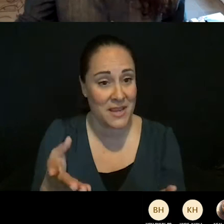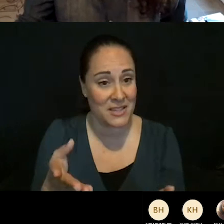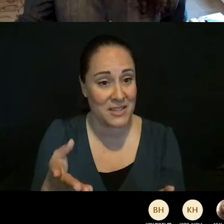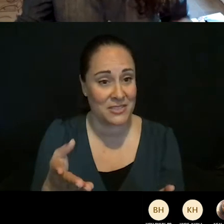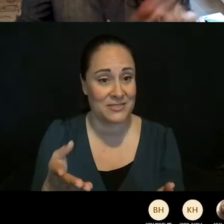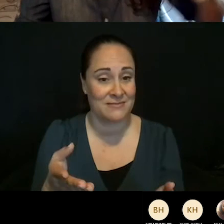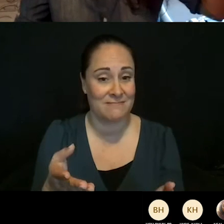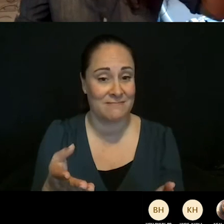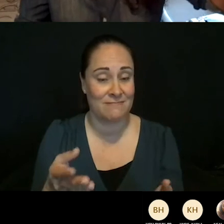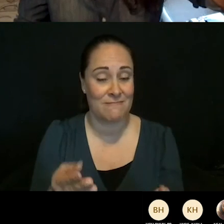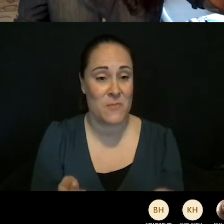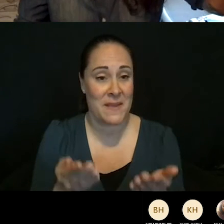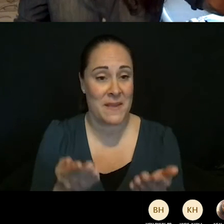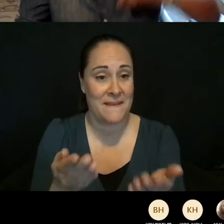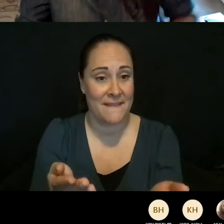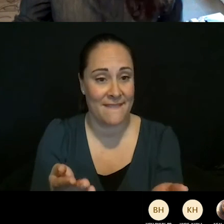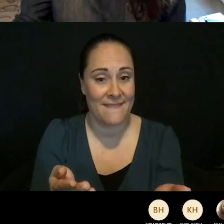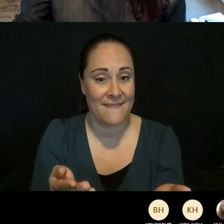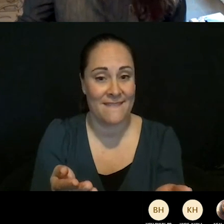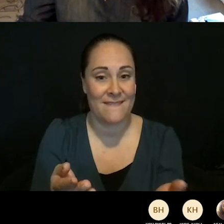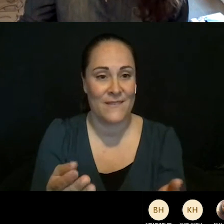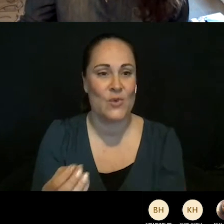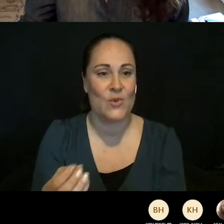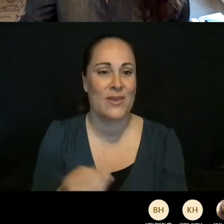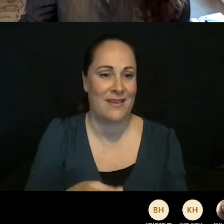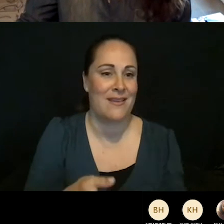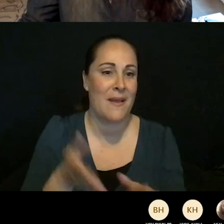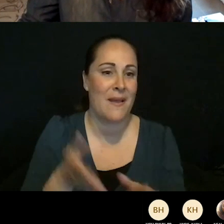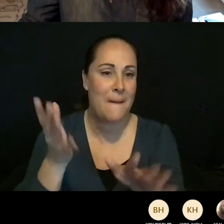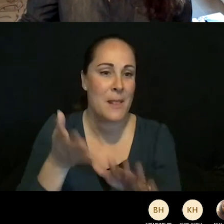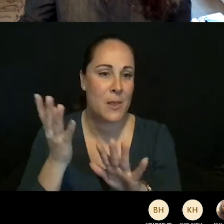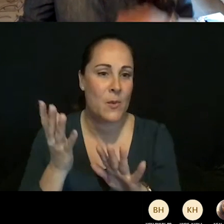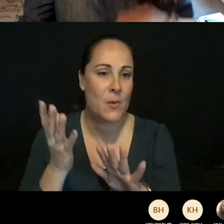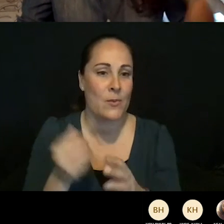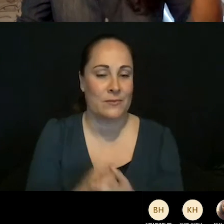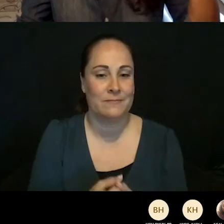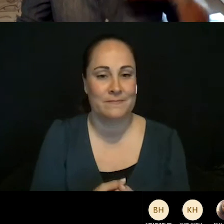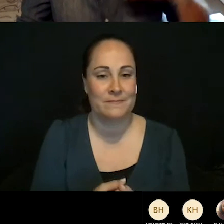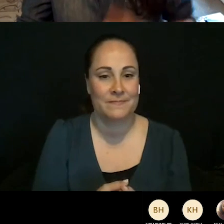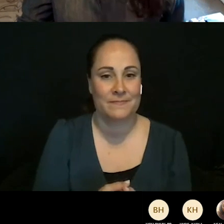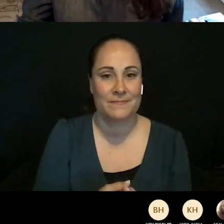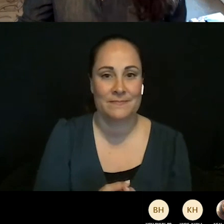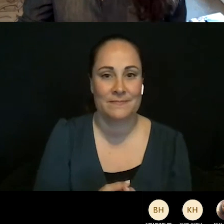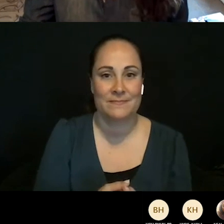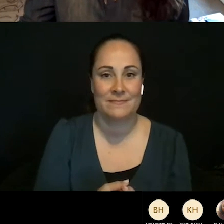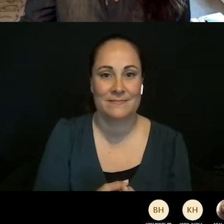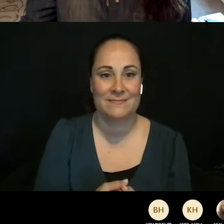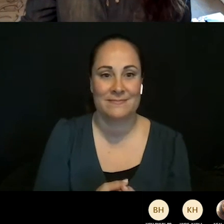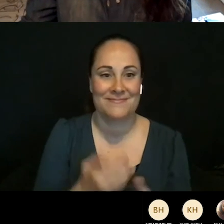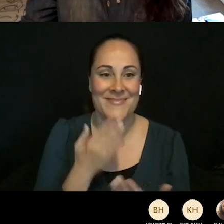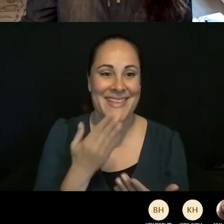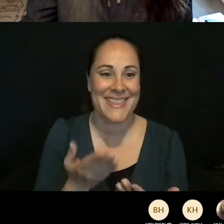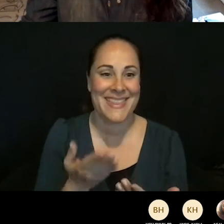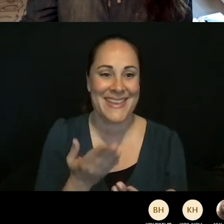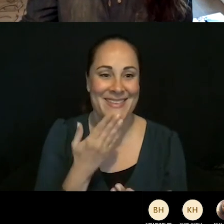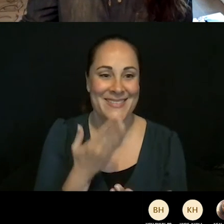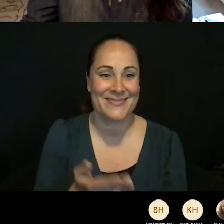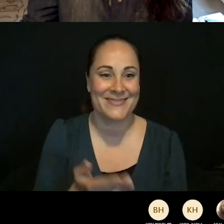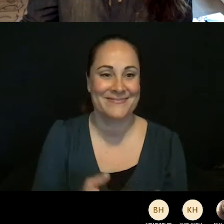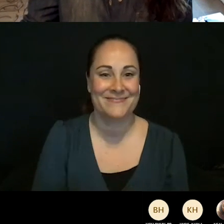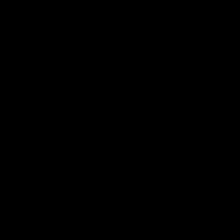All right. Thanks, thank you all. everybody. Have a great very afternoon. much. See y'all tomorrow.